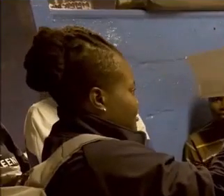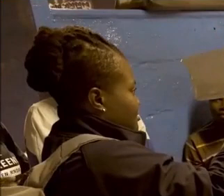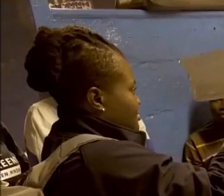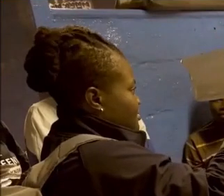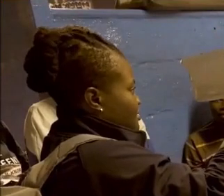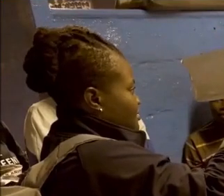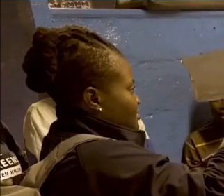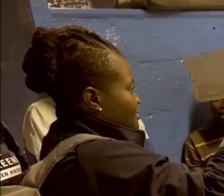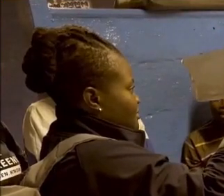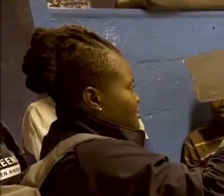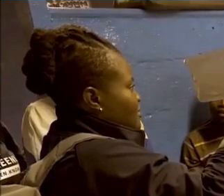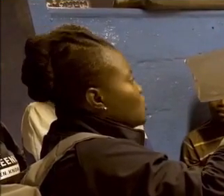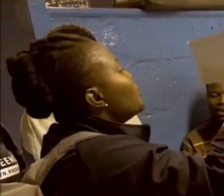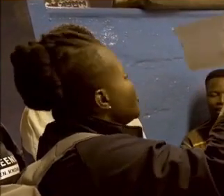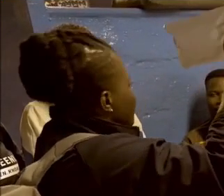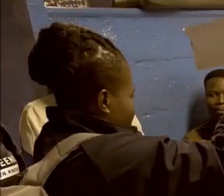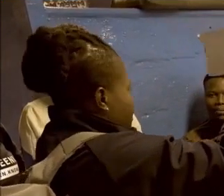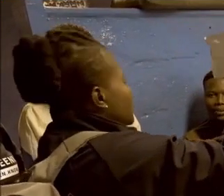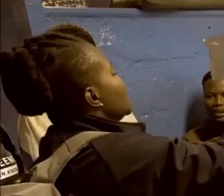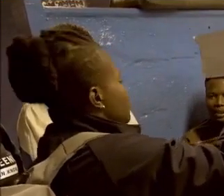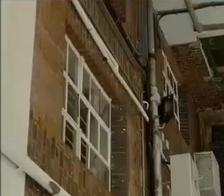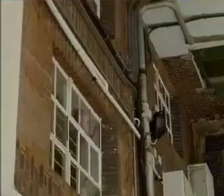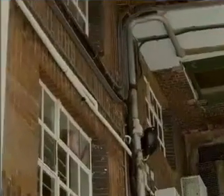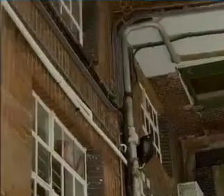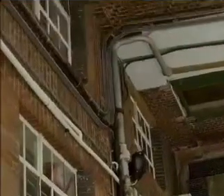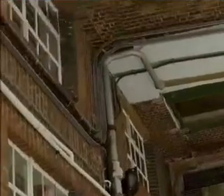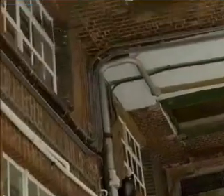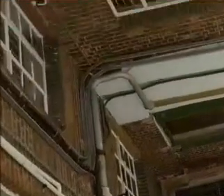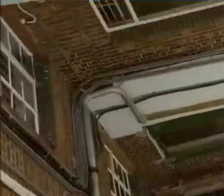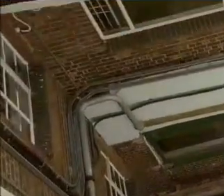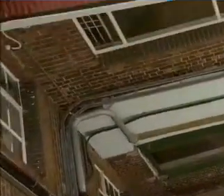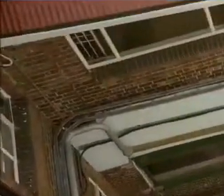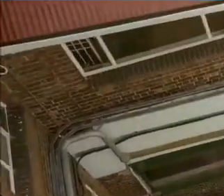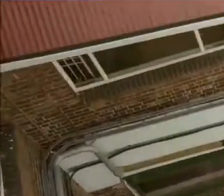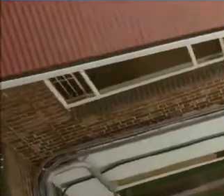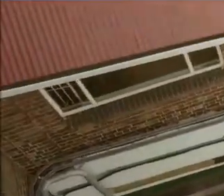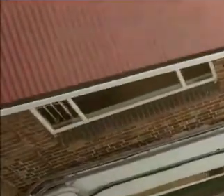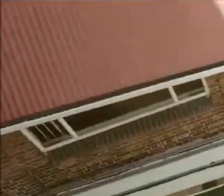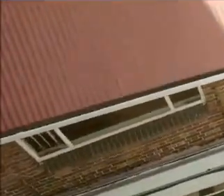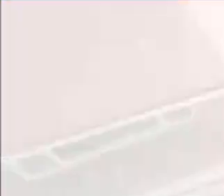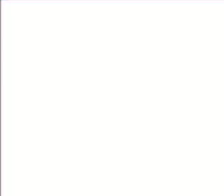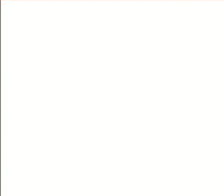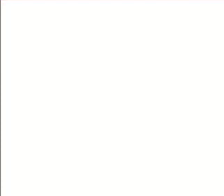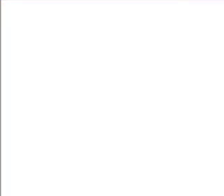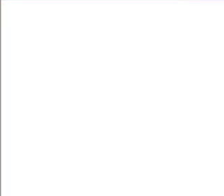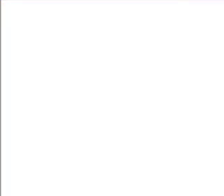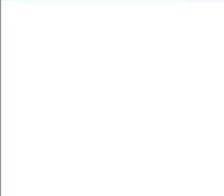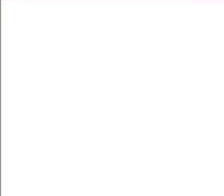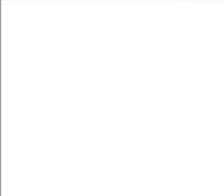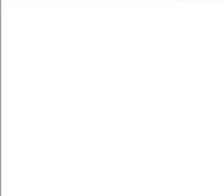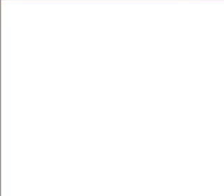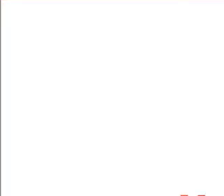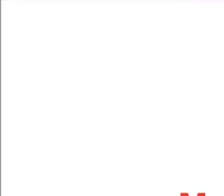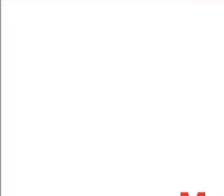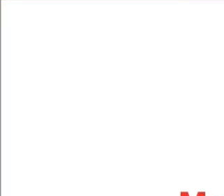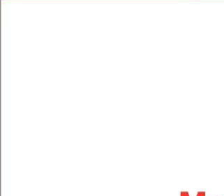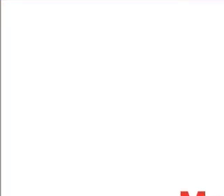of self-testing, we can make testing convenient, confidential, and easy to fit into your life.